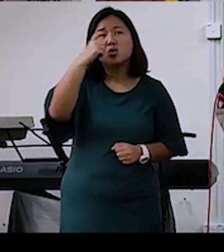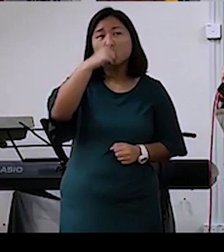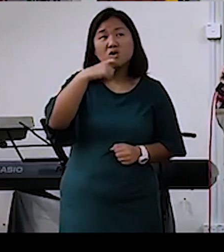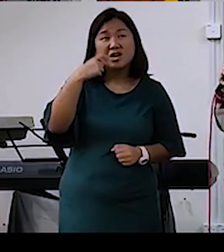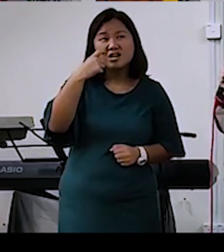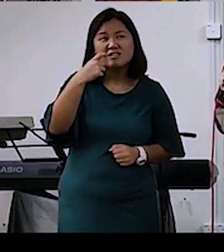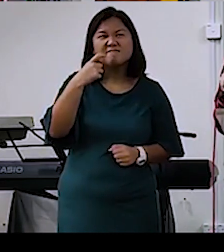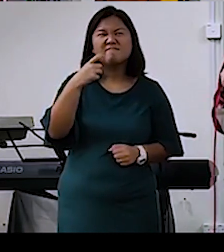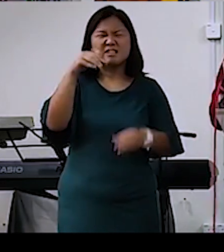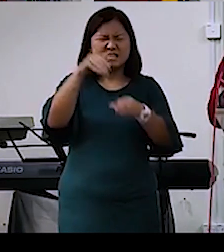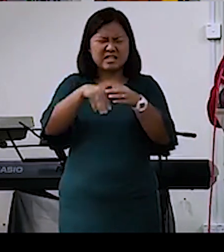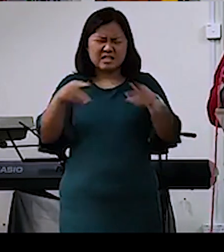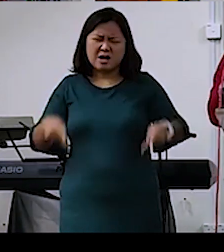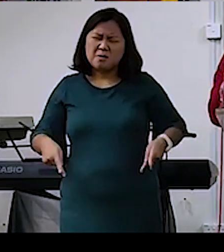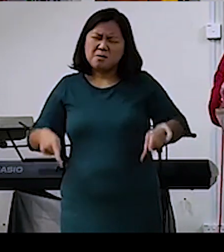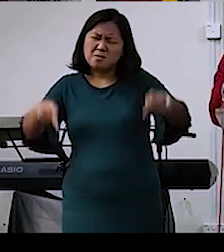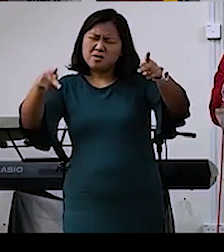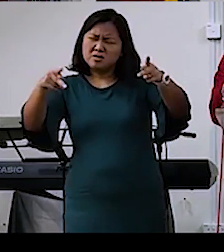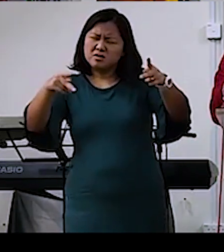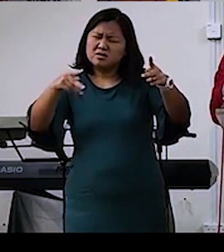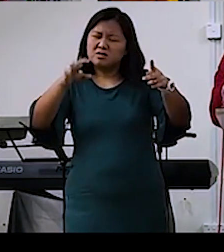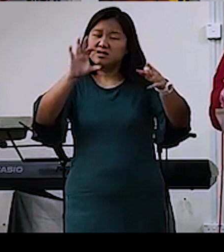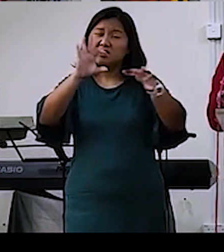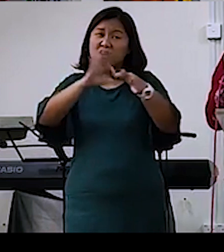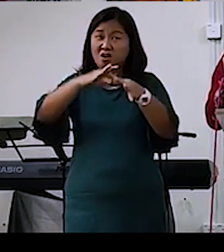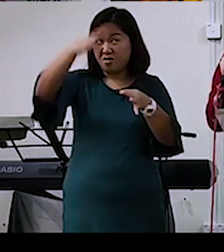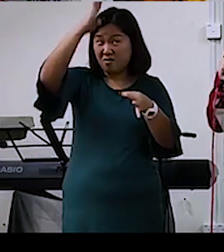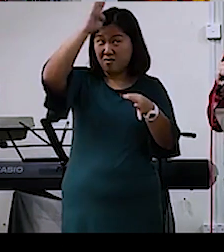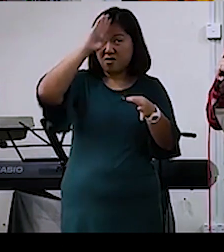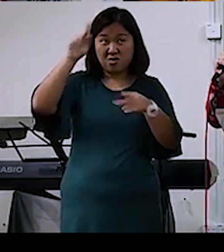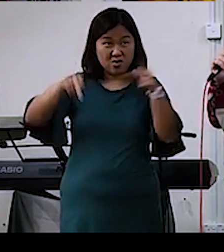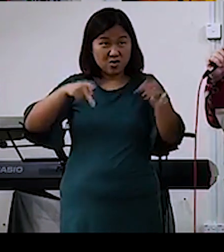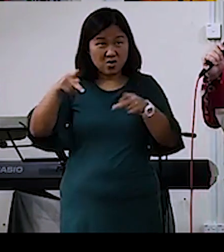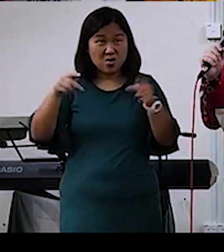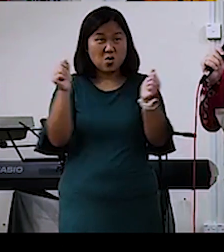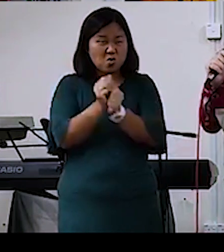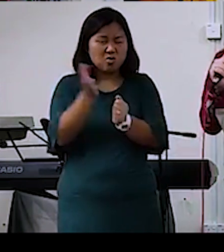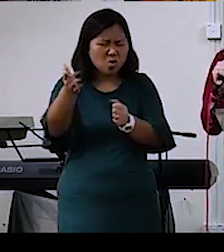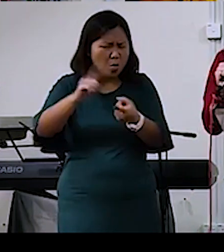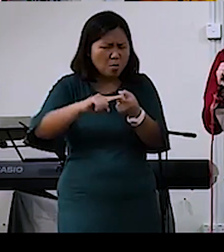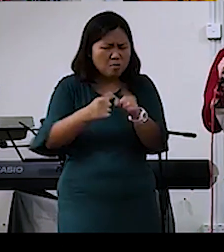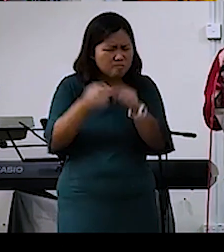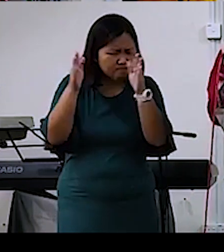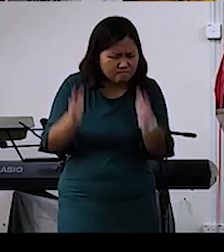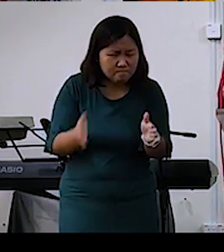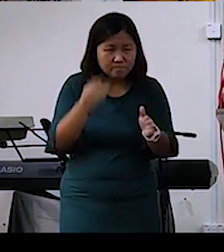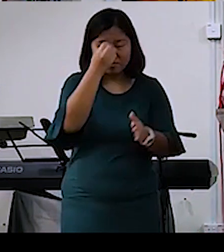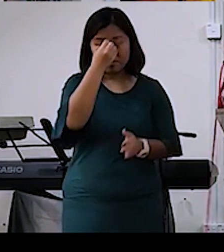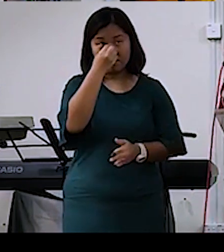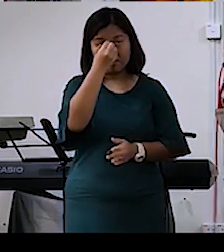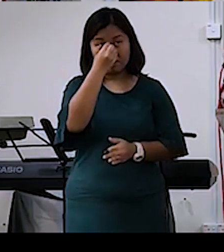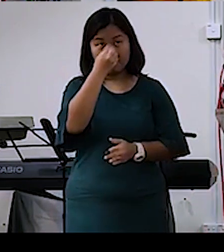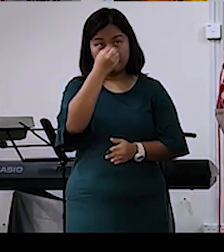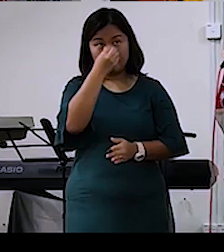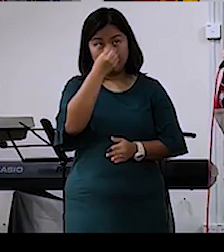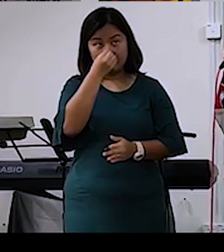presence of godly people. Who can say amen? Renounce with your prayer partner. Renounce with your befriender. Okay, so let's move on